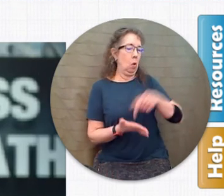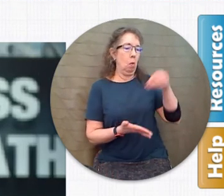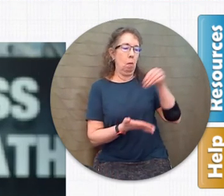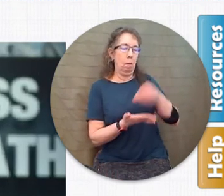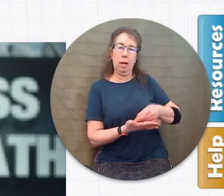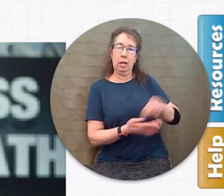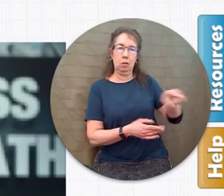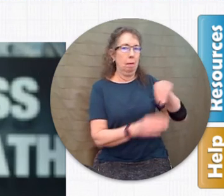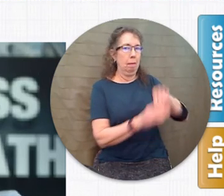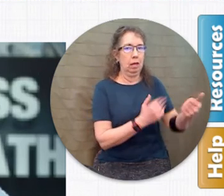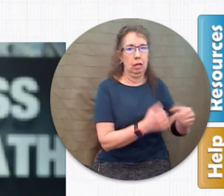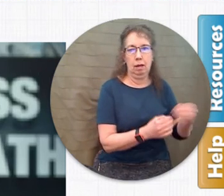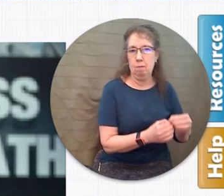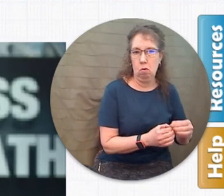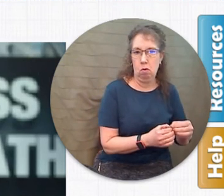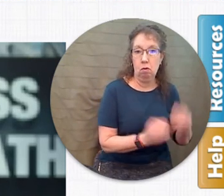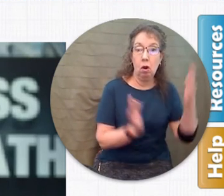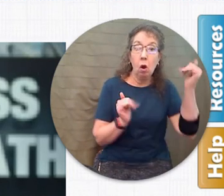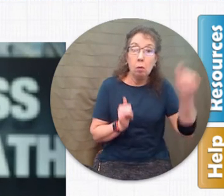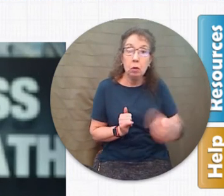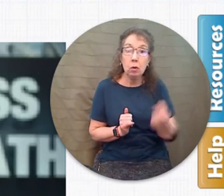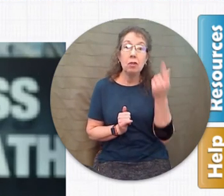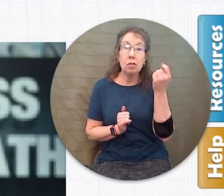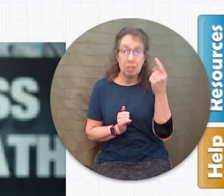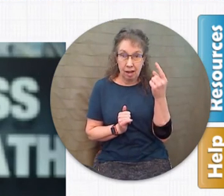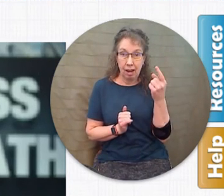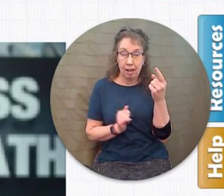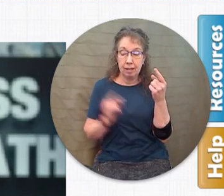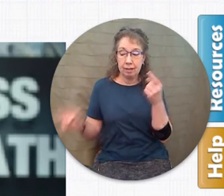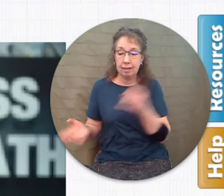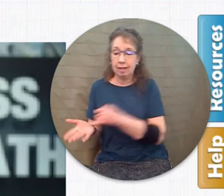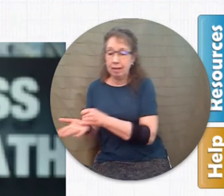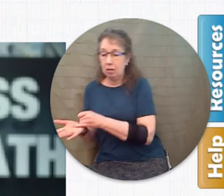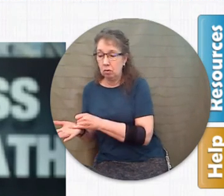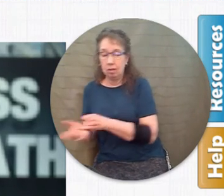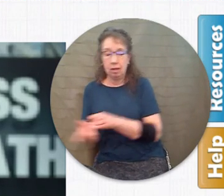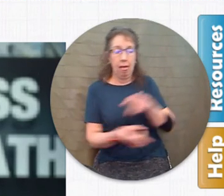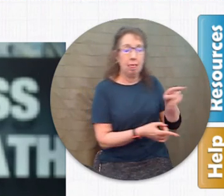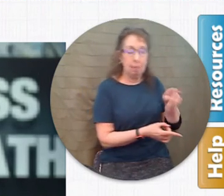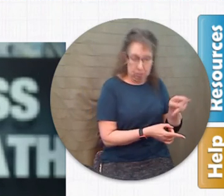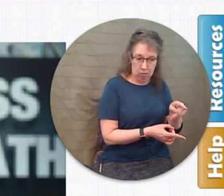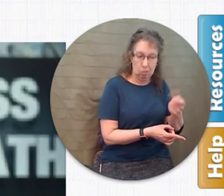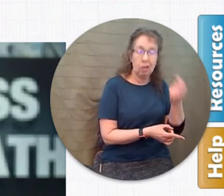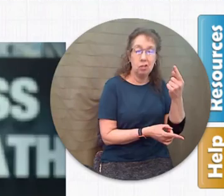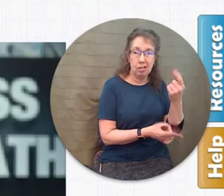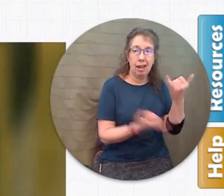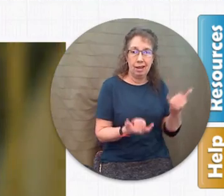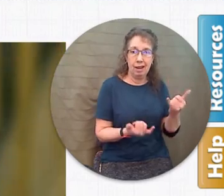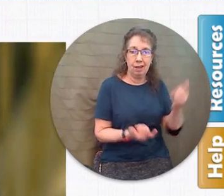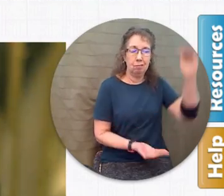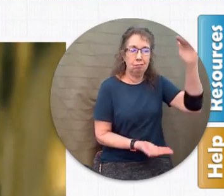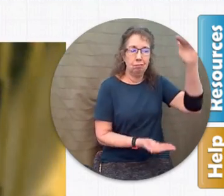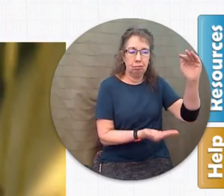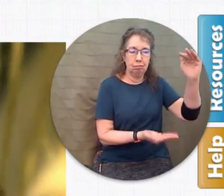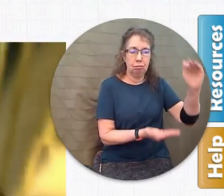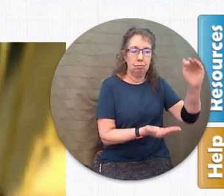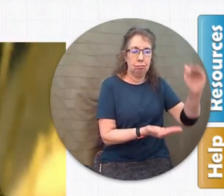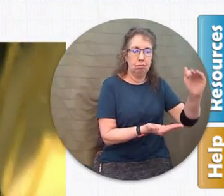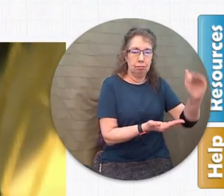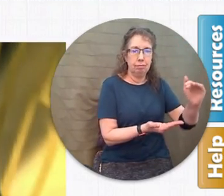finding the interest and principal split between your monthly payments today. Have a great day.